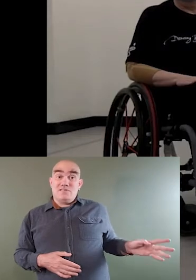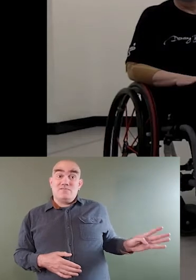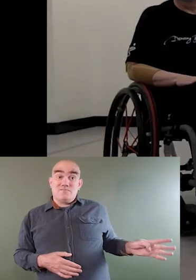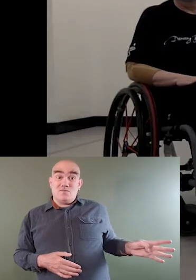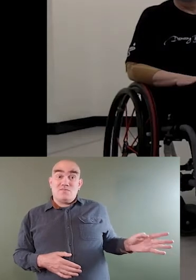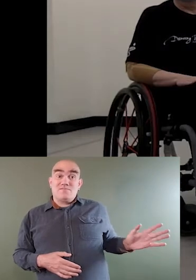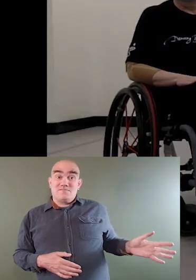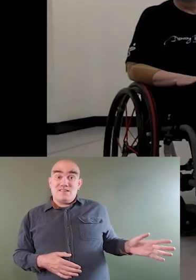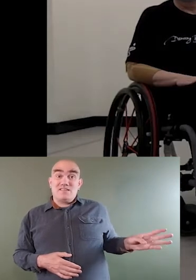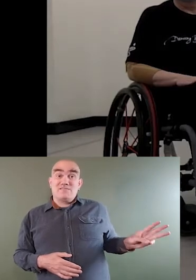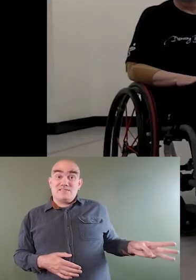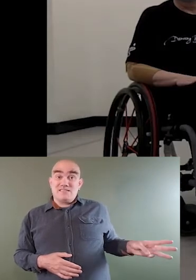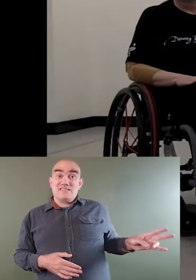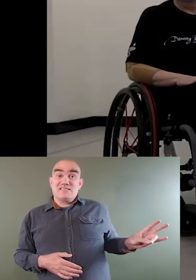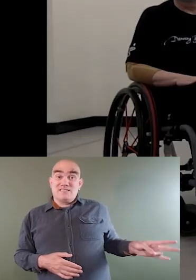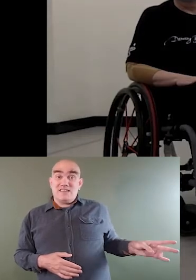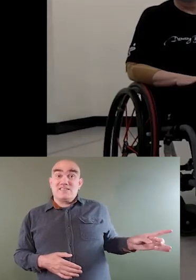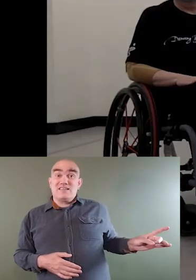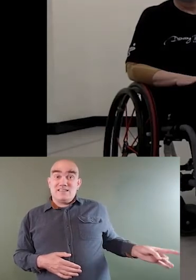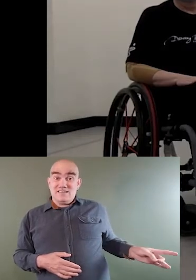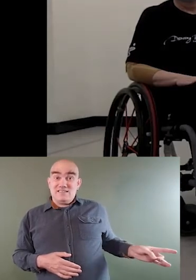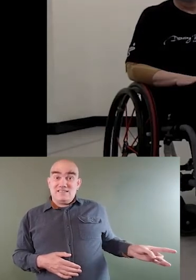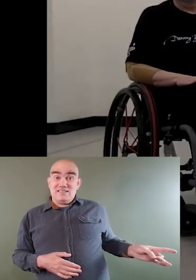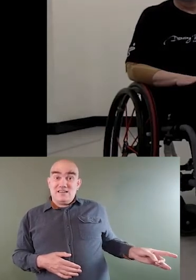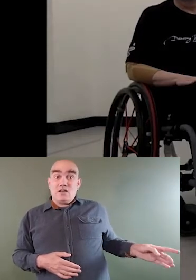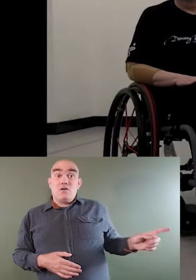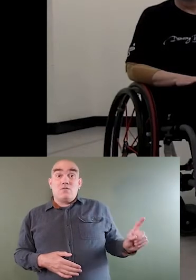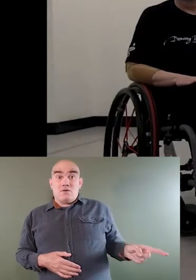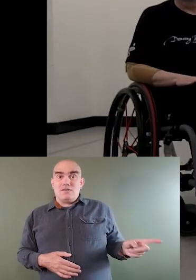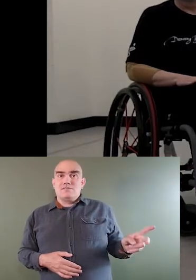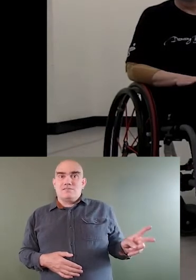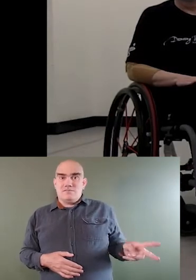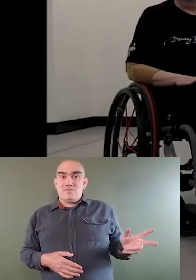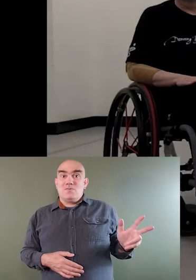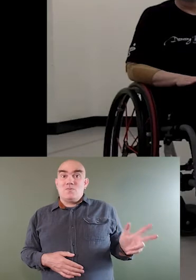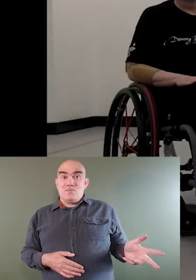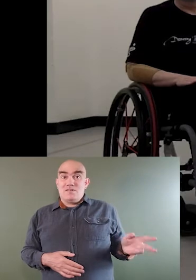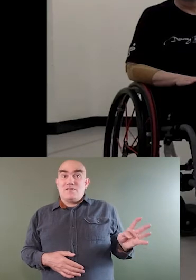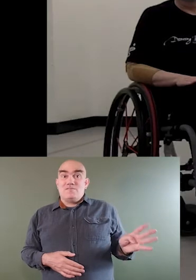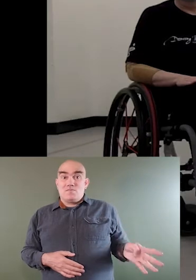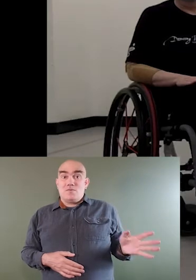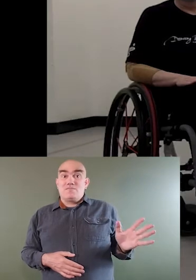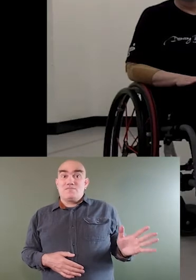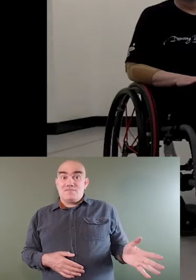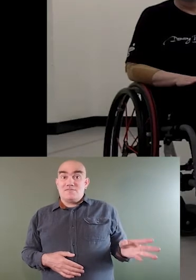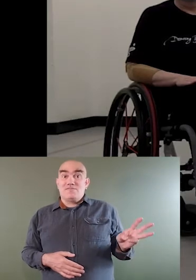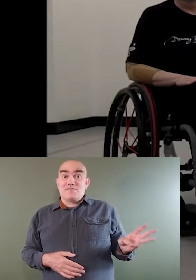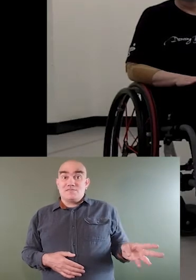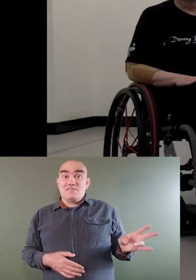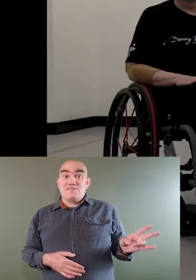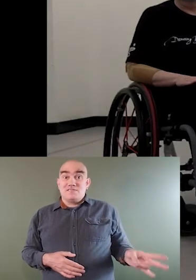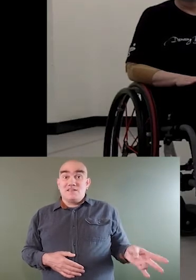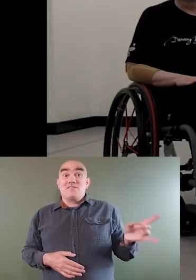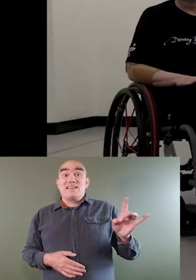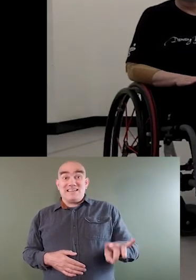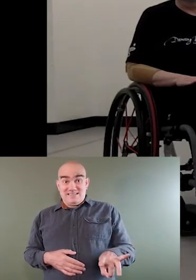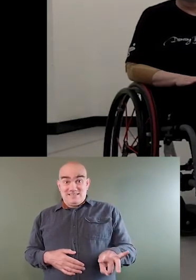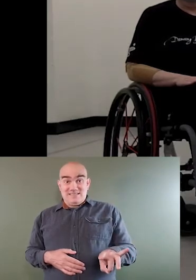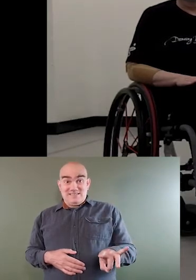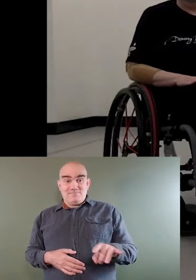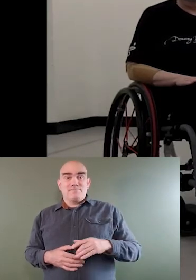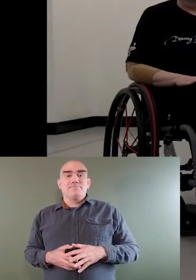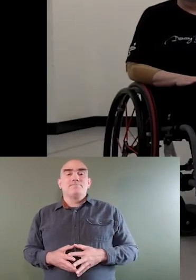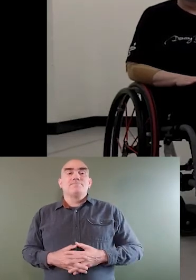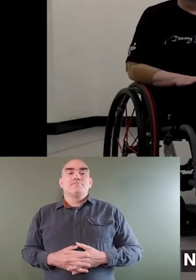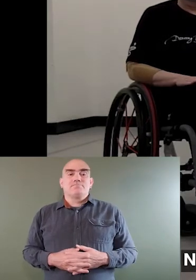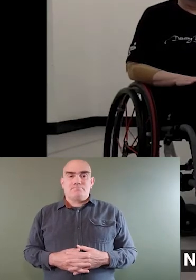3, 4, 5, 6, 7, 8. Stop. 2, 3, 4, 5, 6, 7,